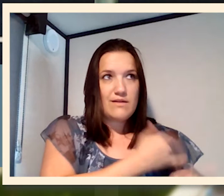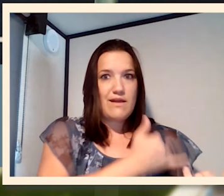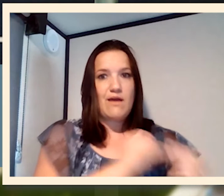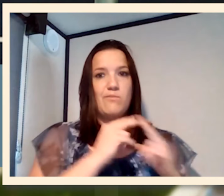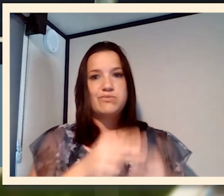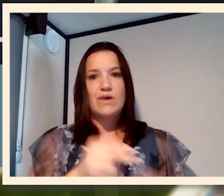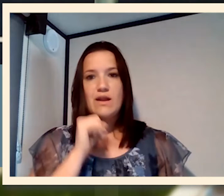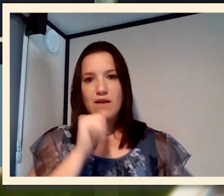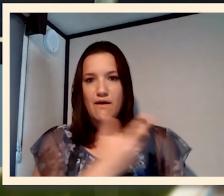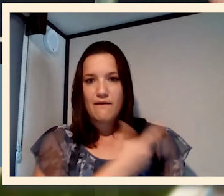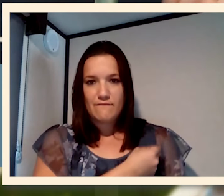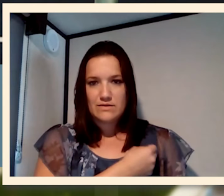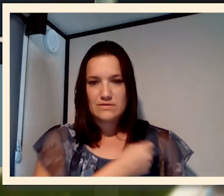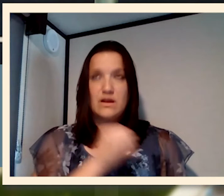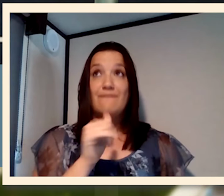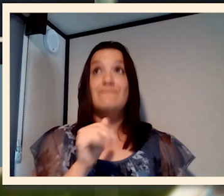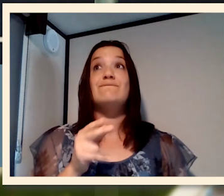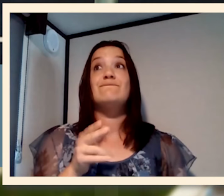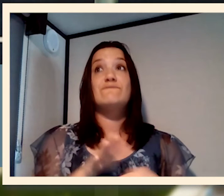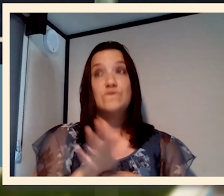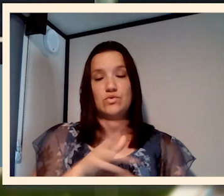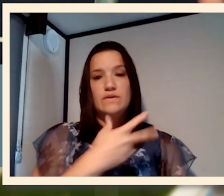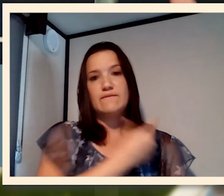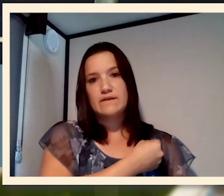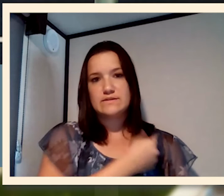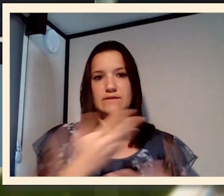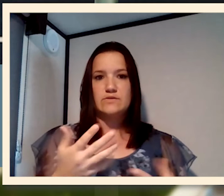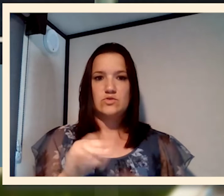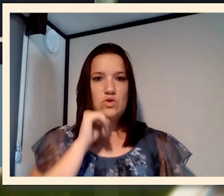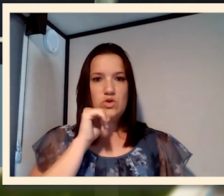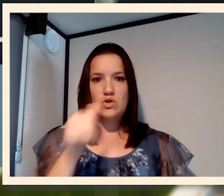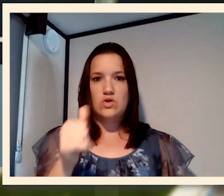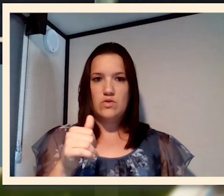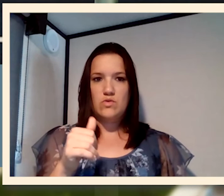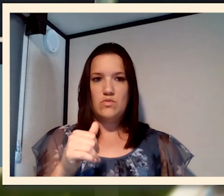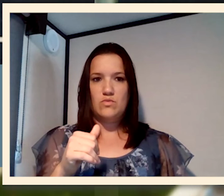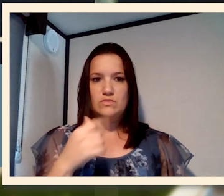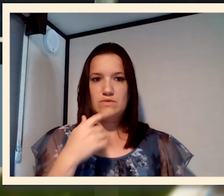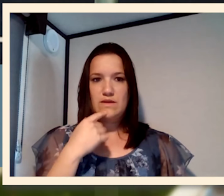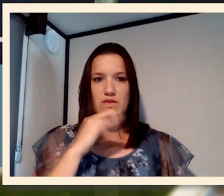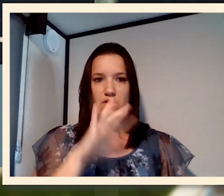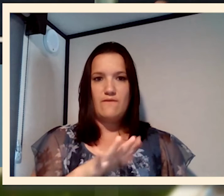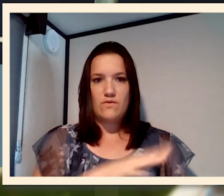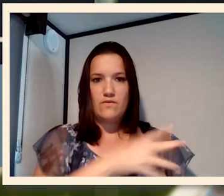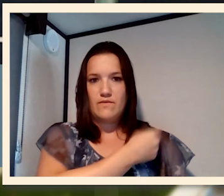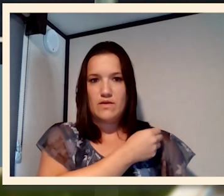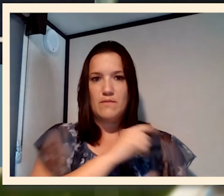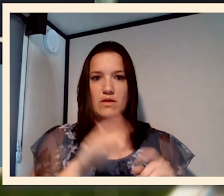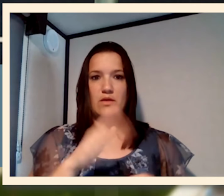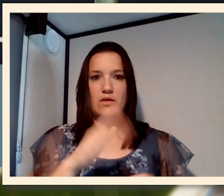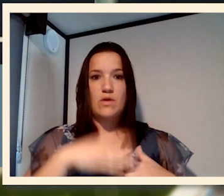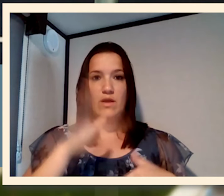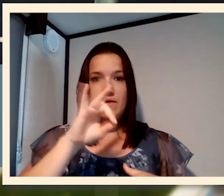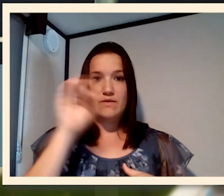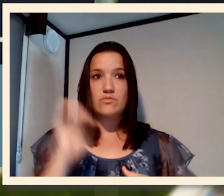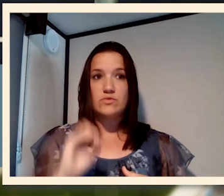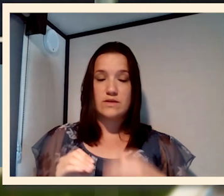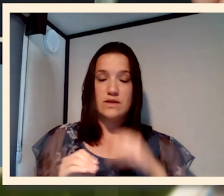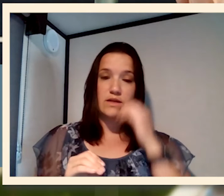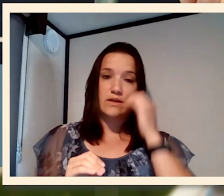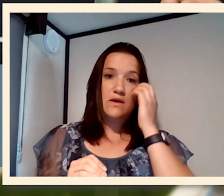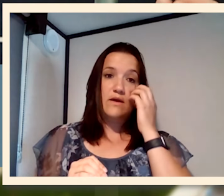being vaccinated now to unvaccinated or not fully vaccinated. And so they are no longer considered to be vaccinated,